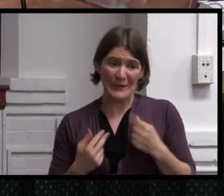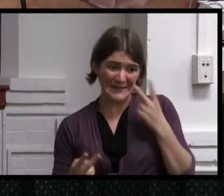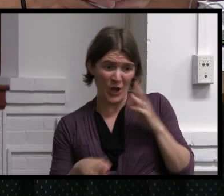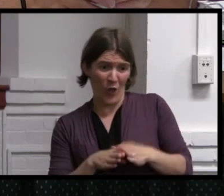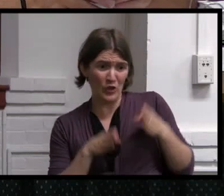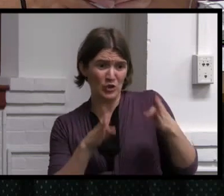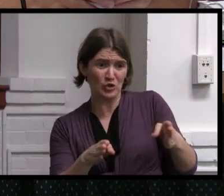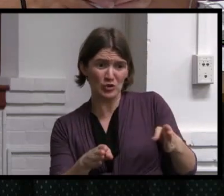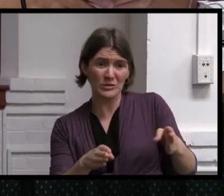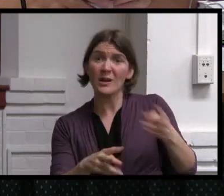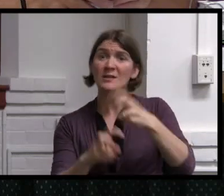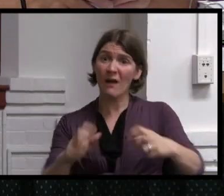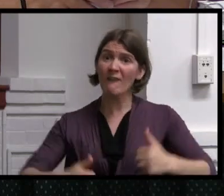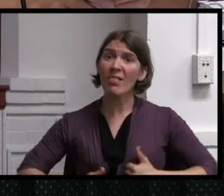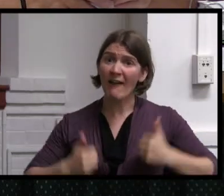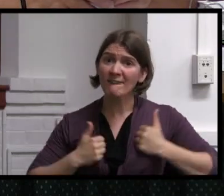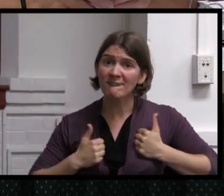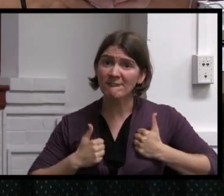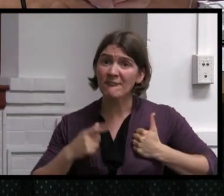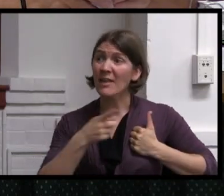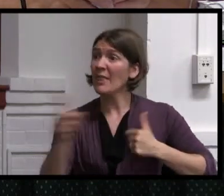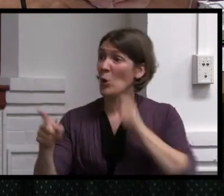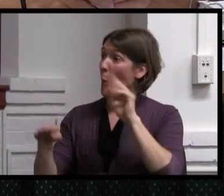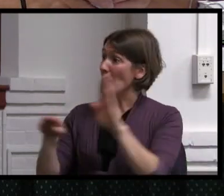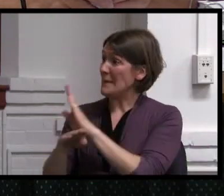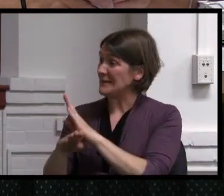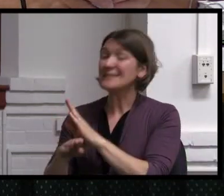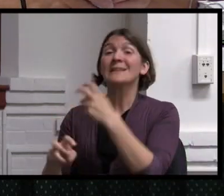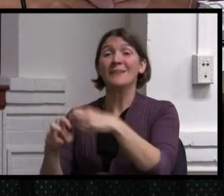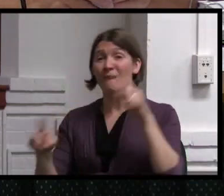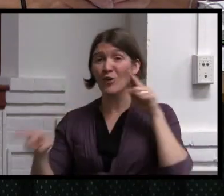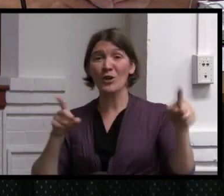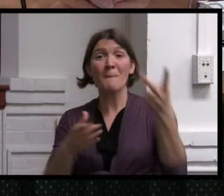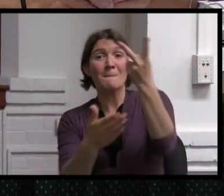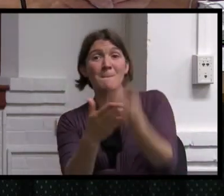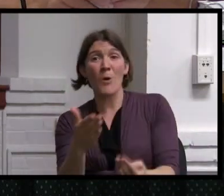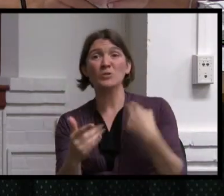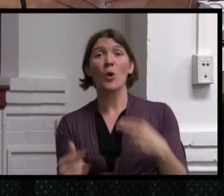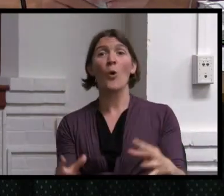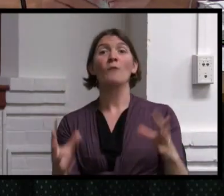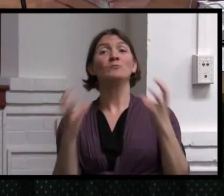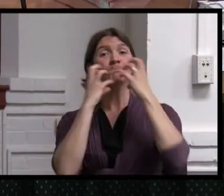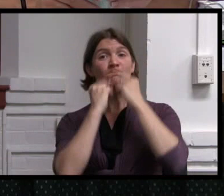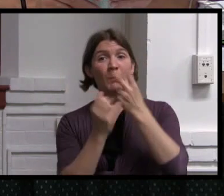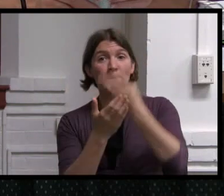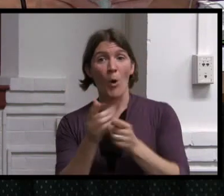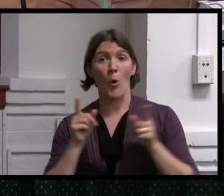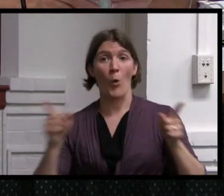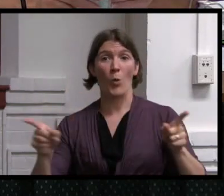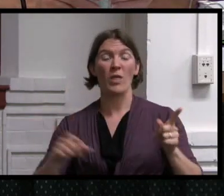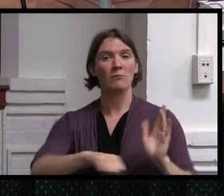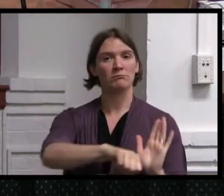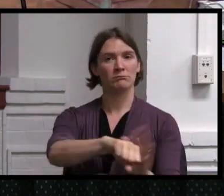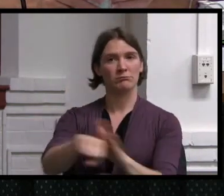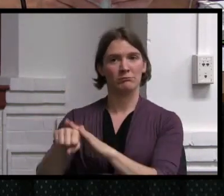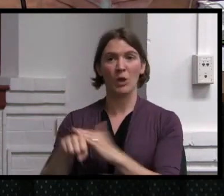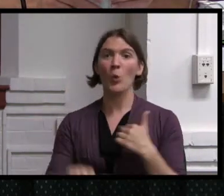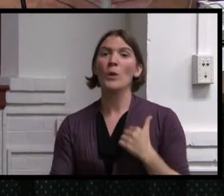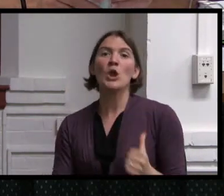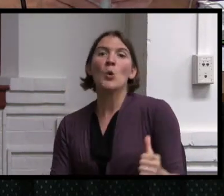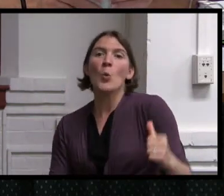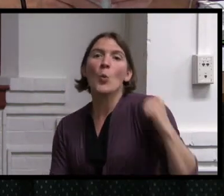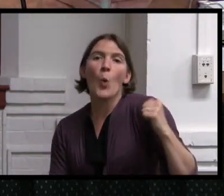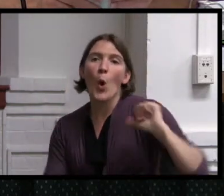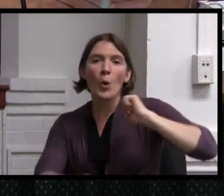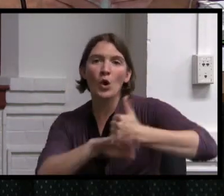on the streets and for our neighbors who are the merchants who keep our downtown vibrant. Spoiler alert, we will not be